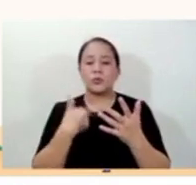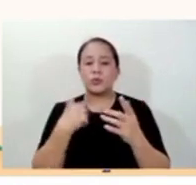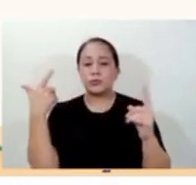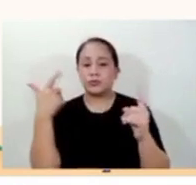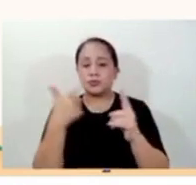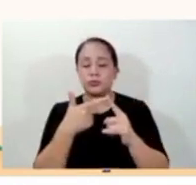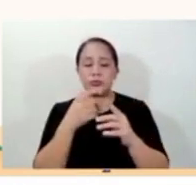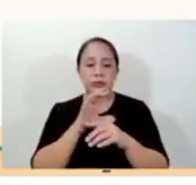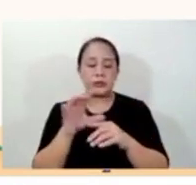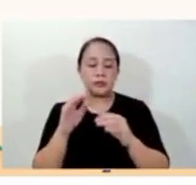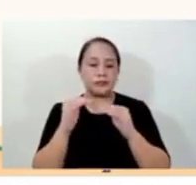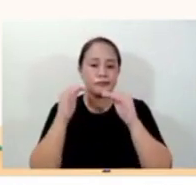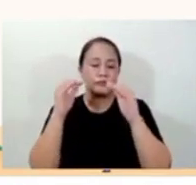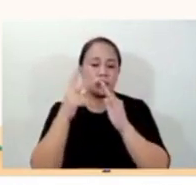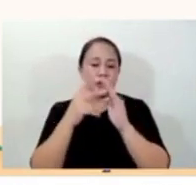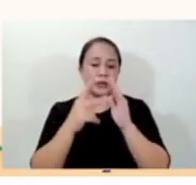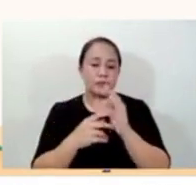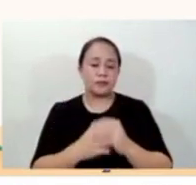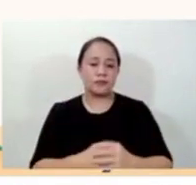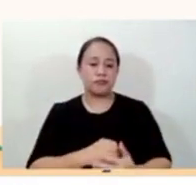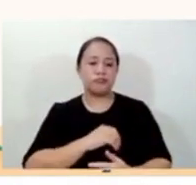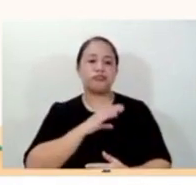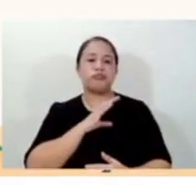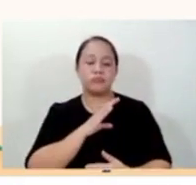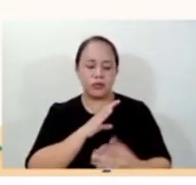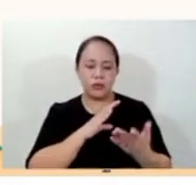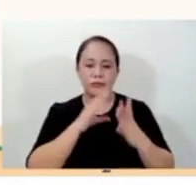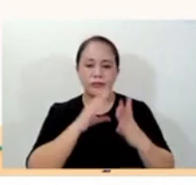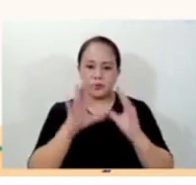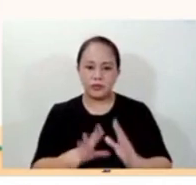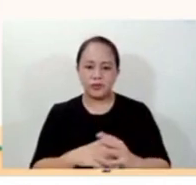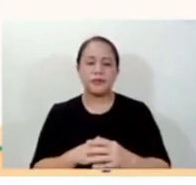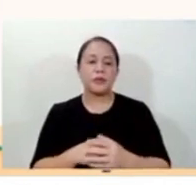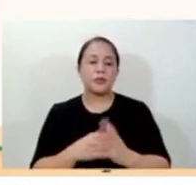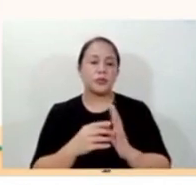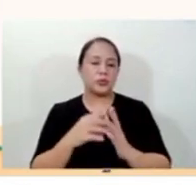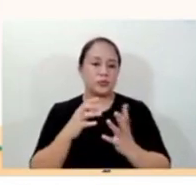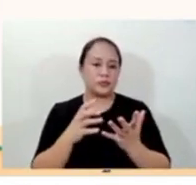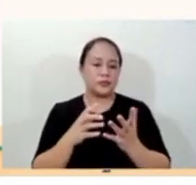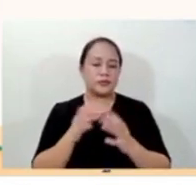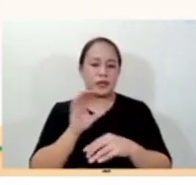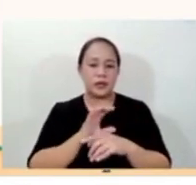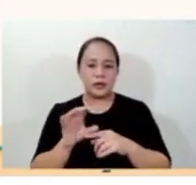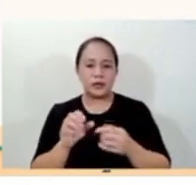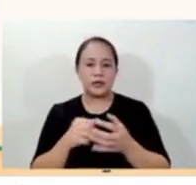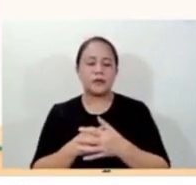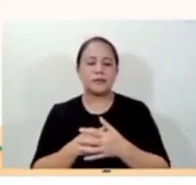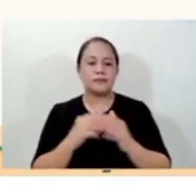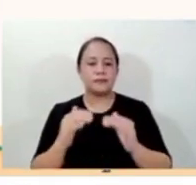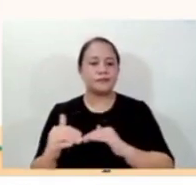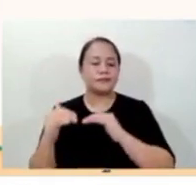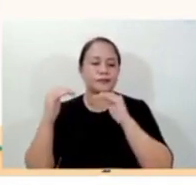policy is to boost the morale of our teachers through a career advancement leading to